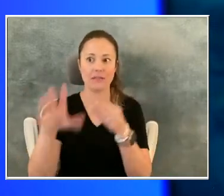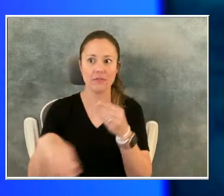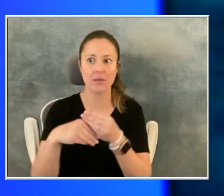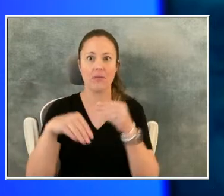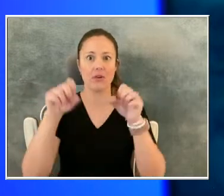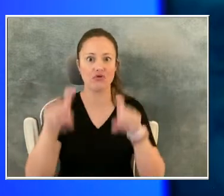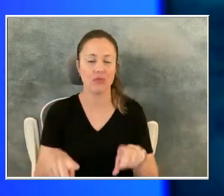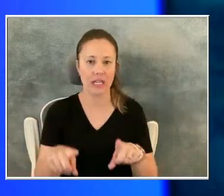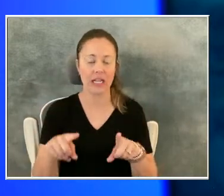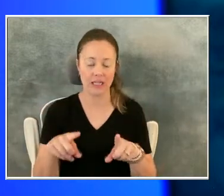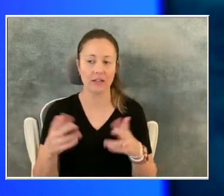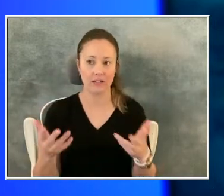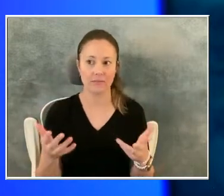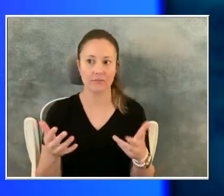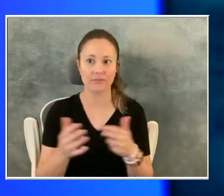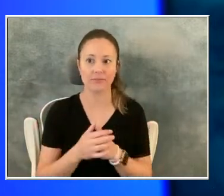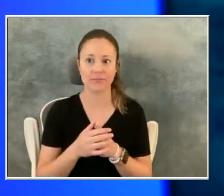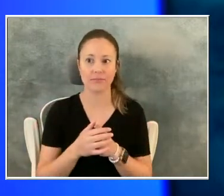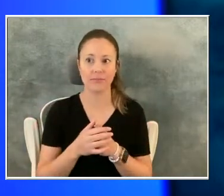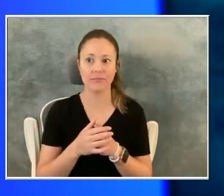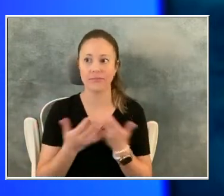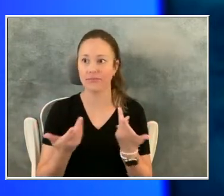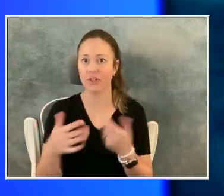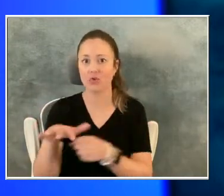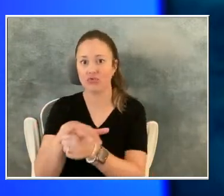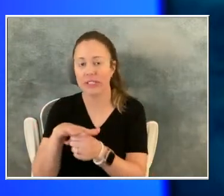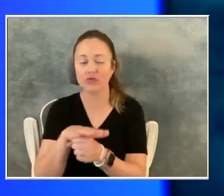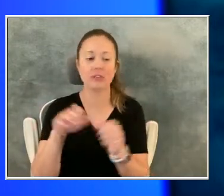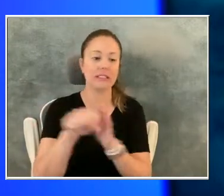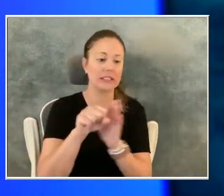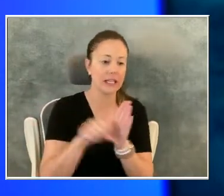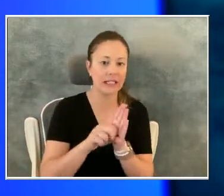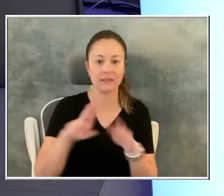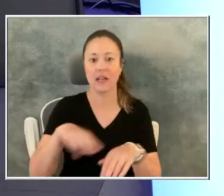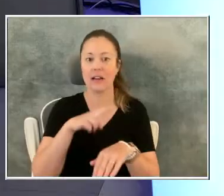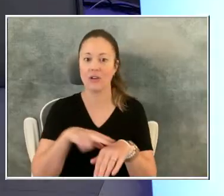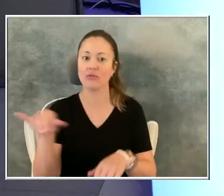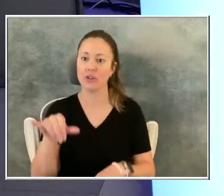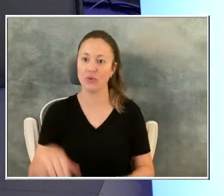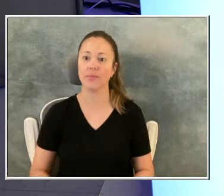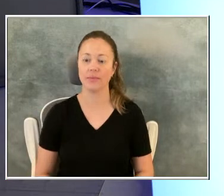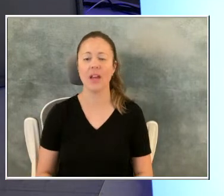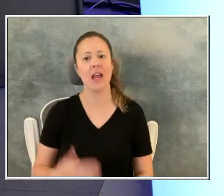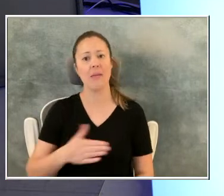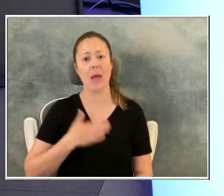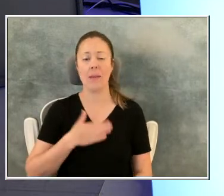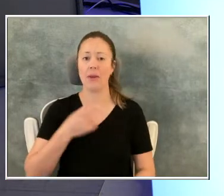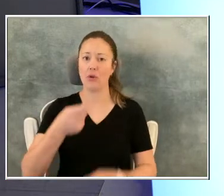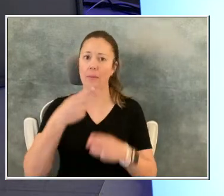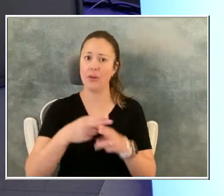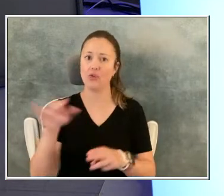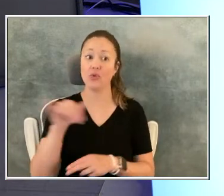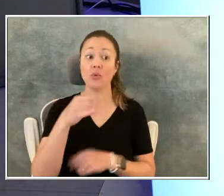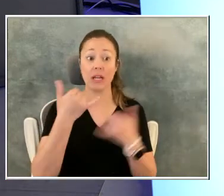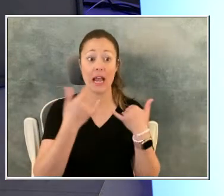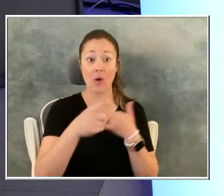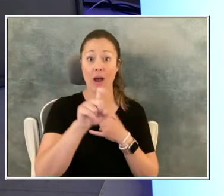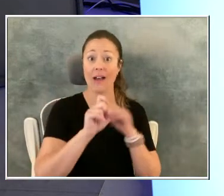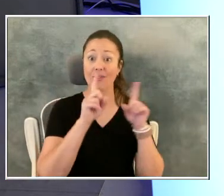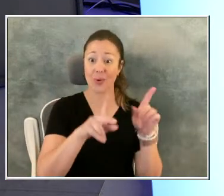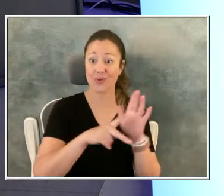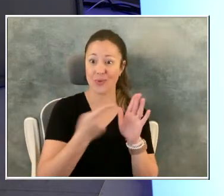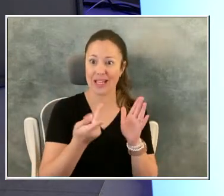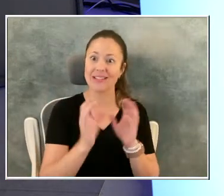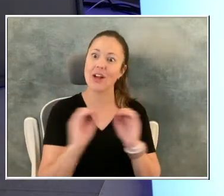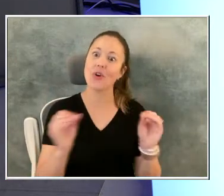studies within regions, within states, and nationally. I'm so glad you mentioned it, though, Katie, off the top, that you now have to go twice. Nobody wants to do